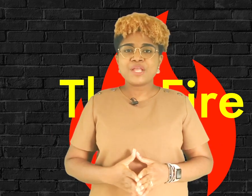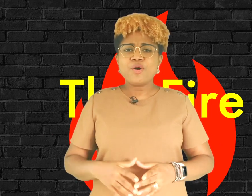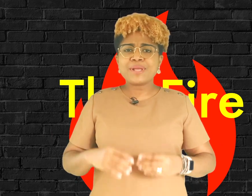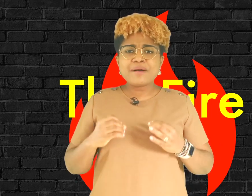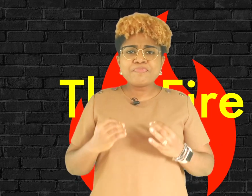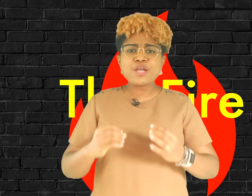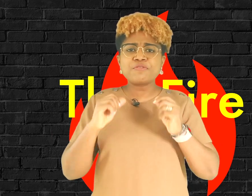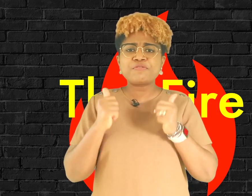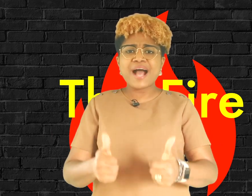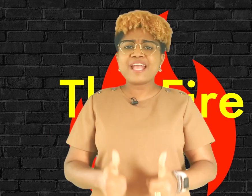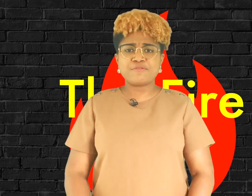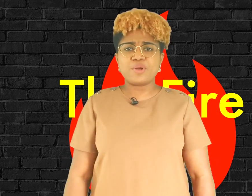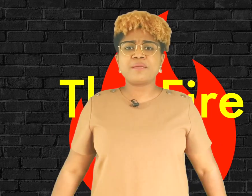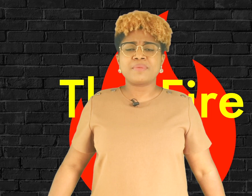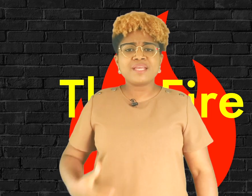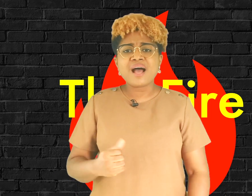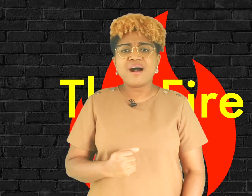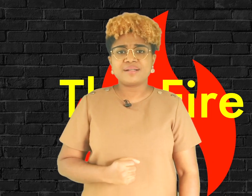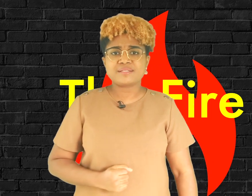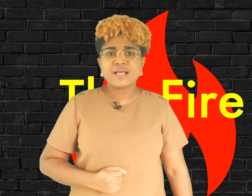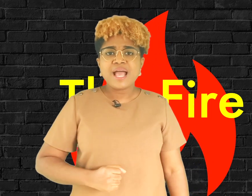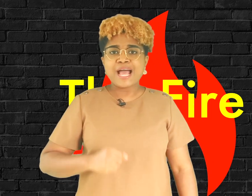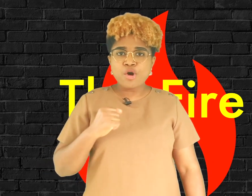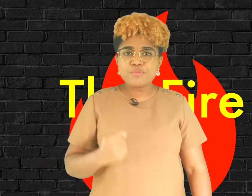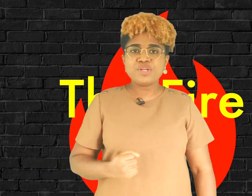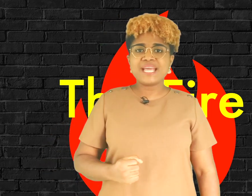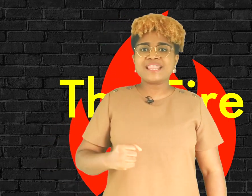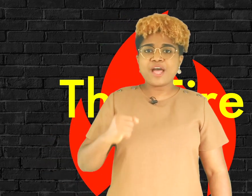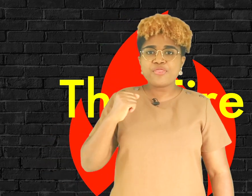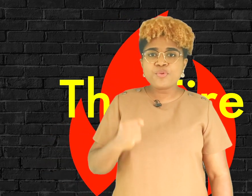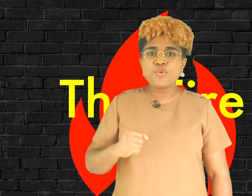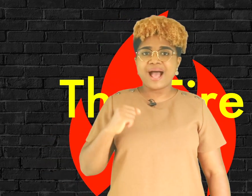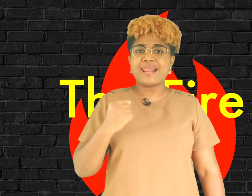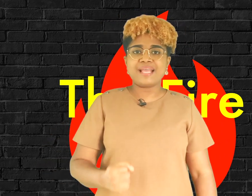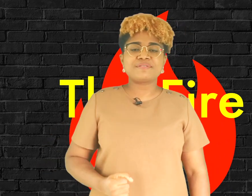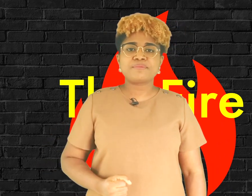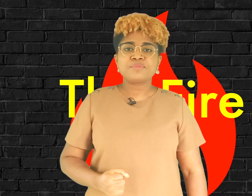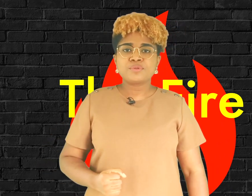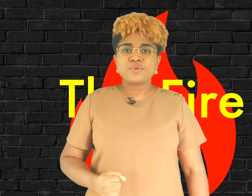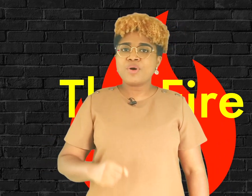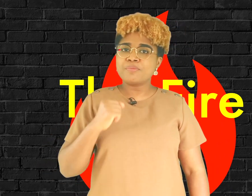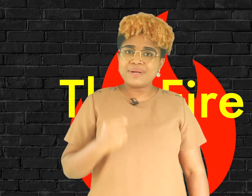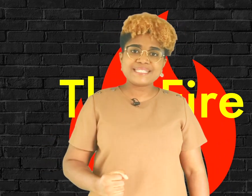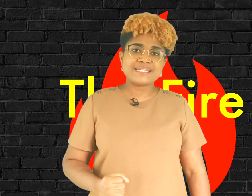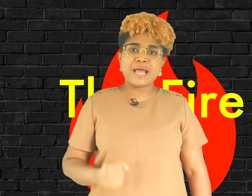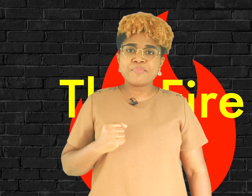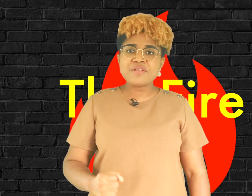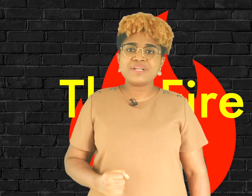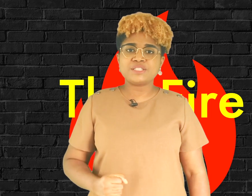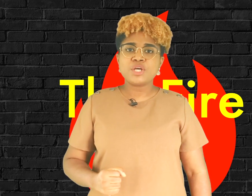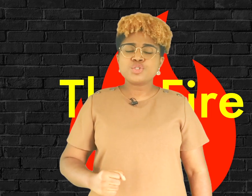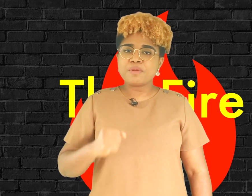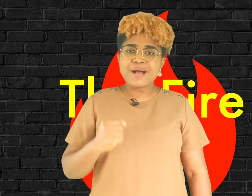us. We can be on fire for Him in our hearts and communicate that through our lives. What a blessing